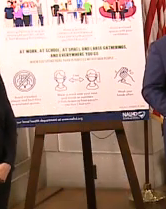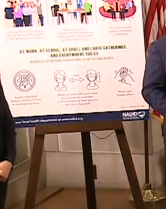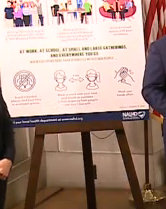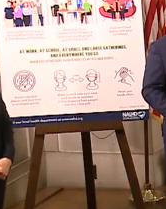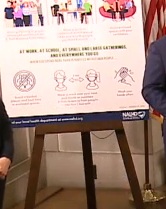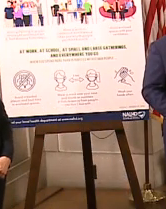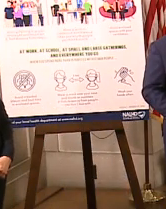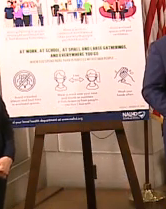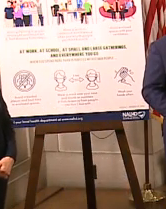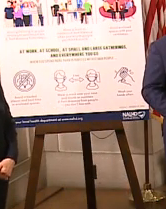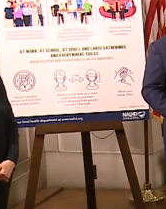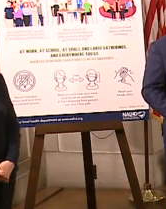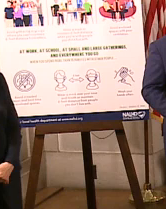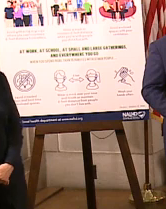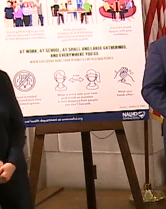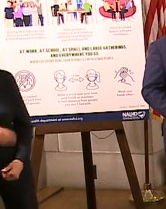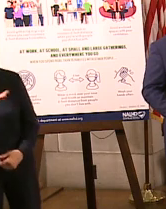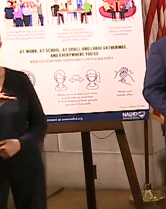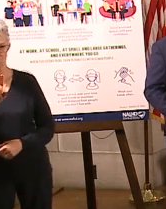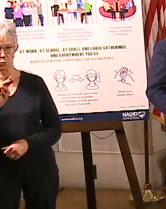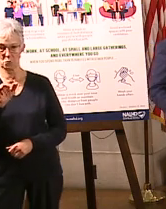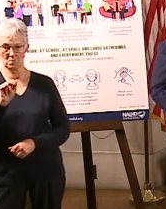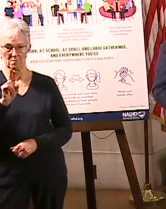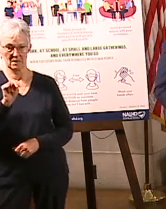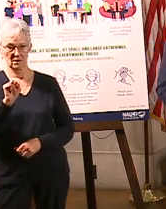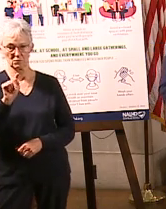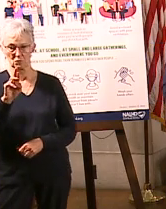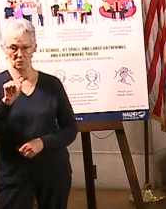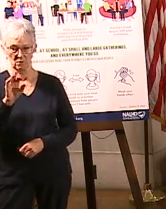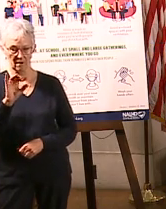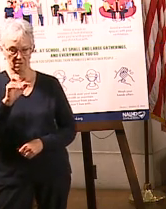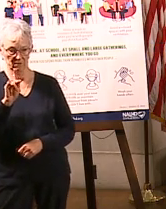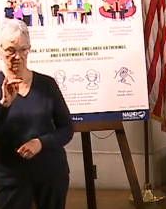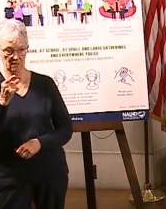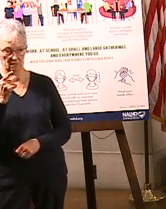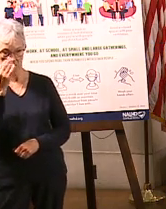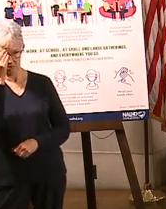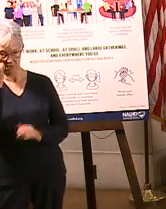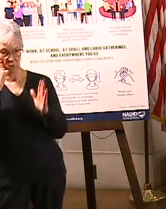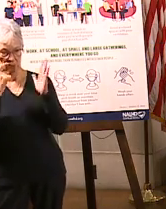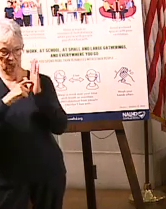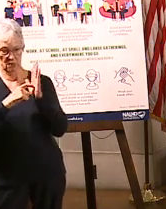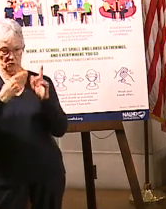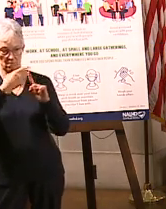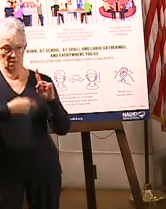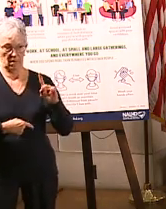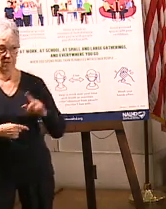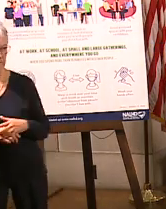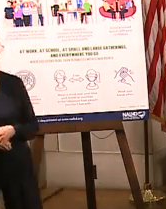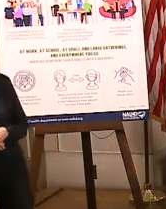Proclaiming it Human Trafficking Awareness Month. All right.